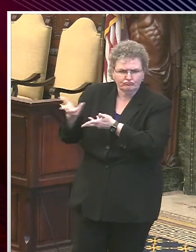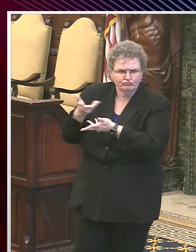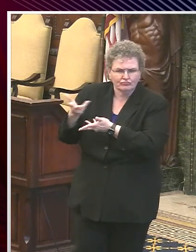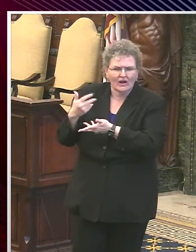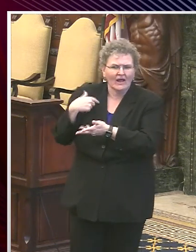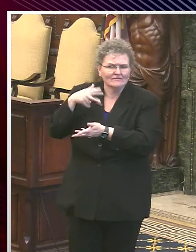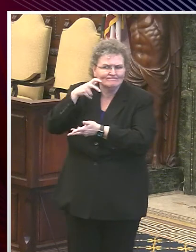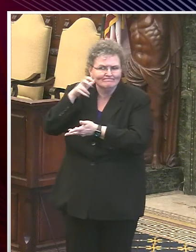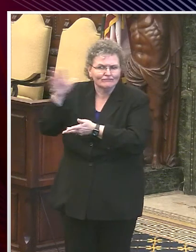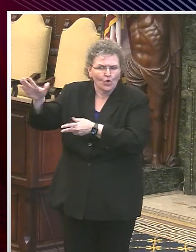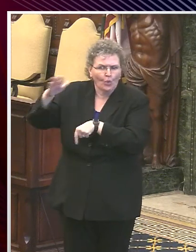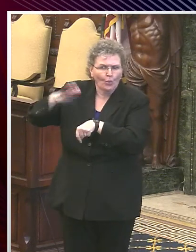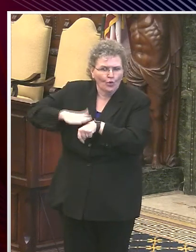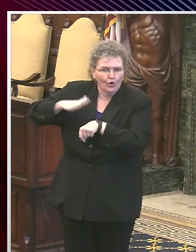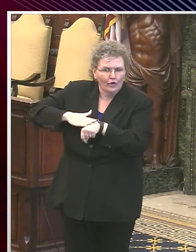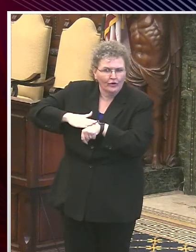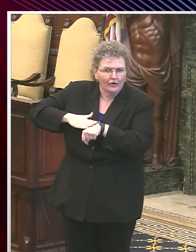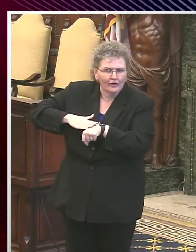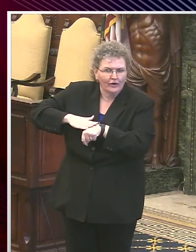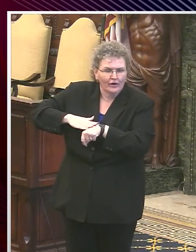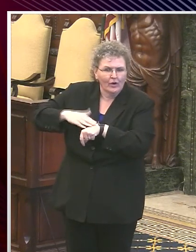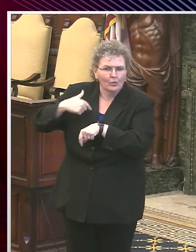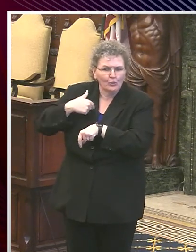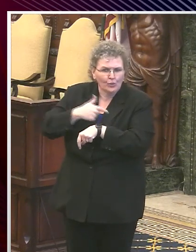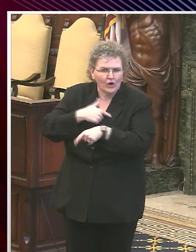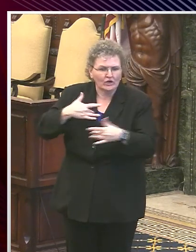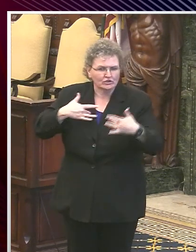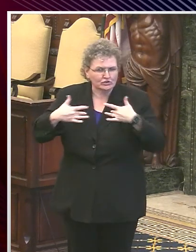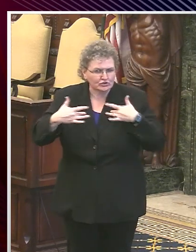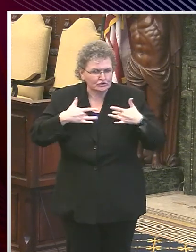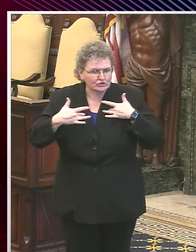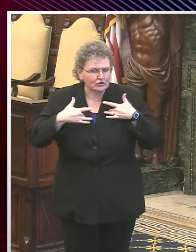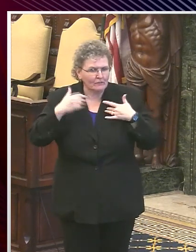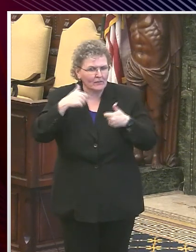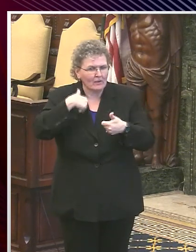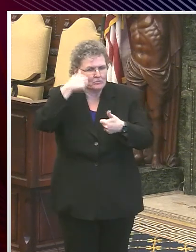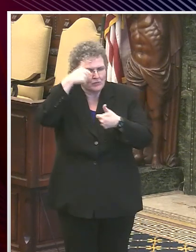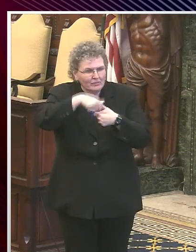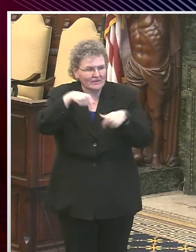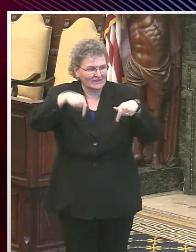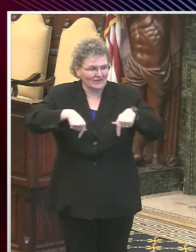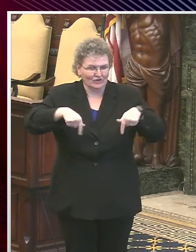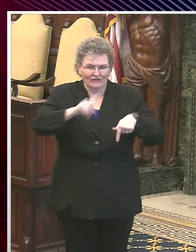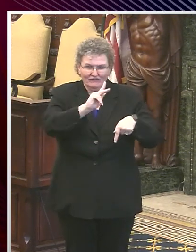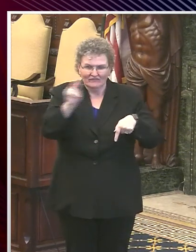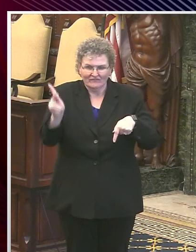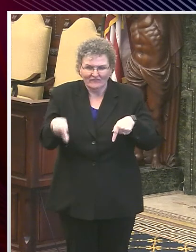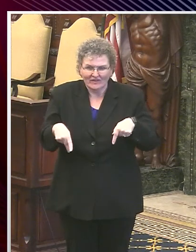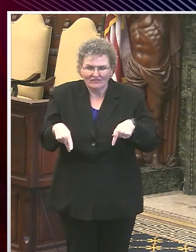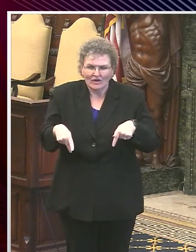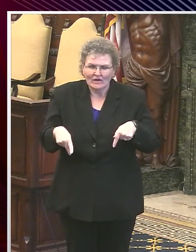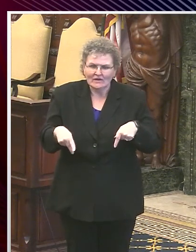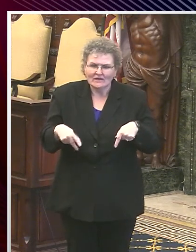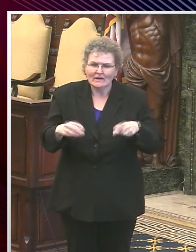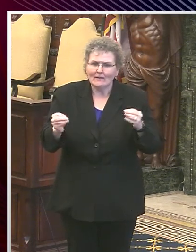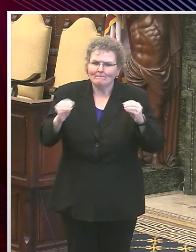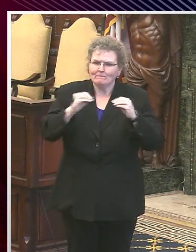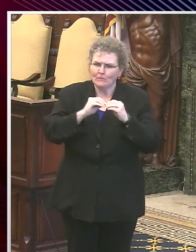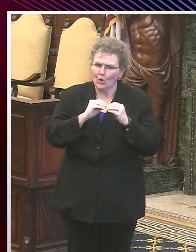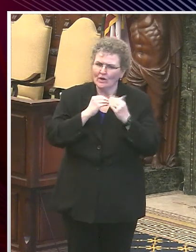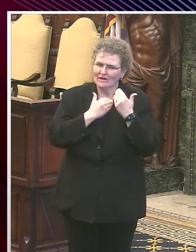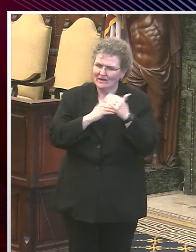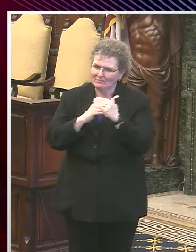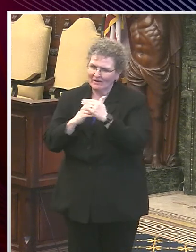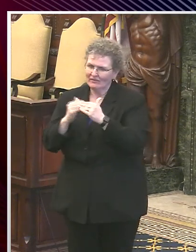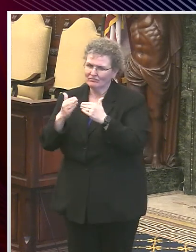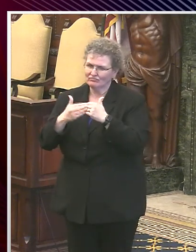there is definitely reason for us to be concerned. But let's remember that Philadelphia has had much tighter restrictions than the rest of the country up to this